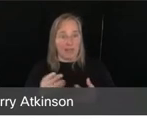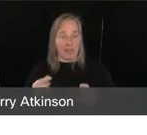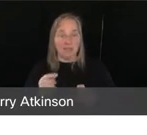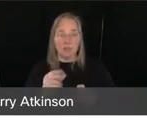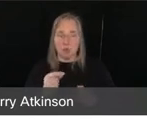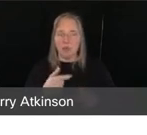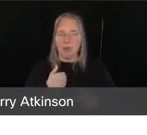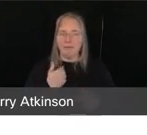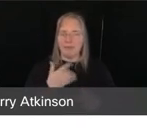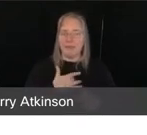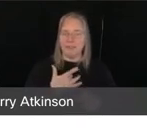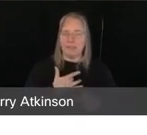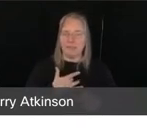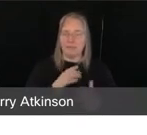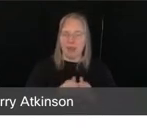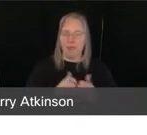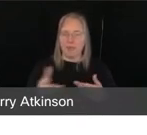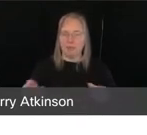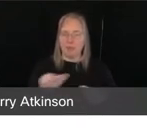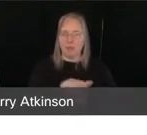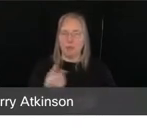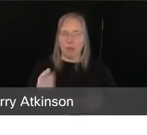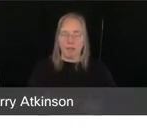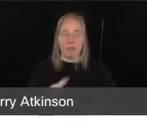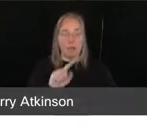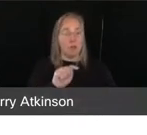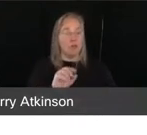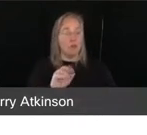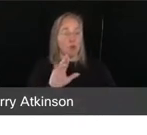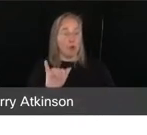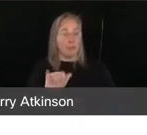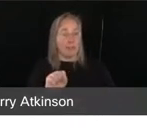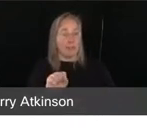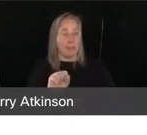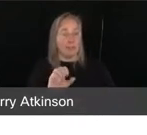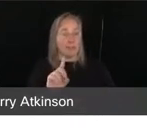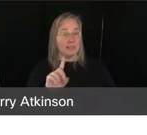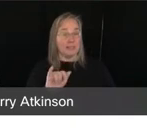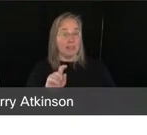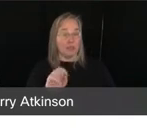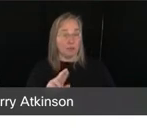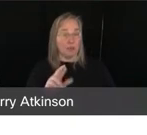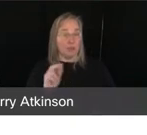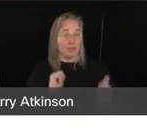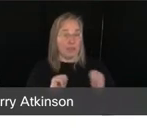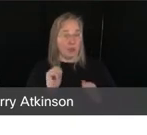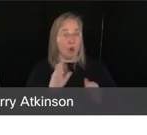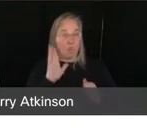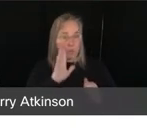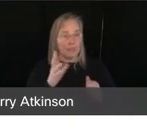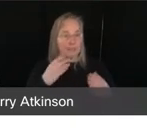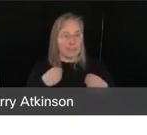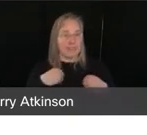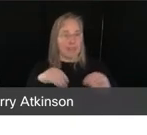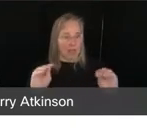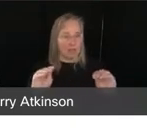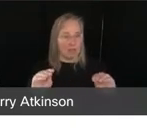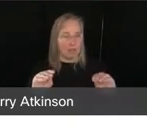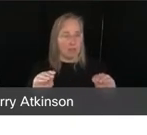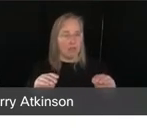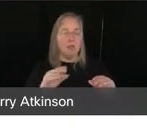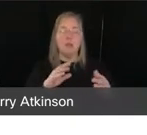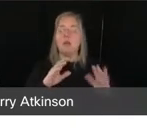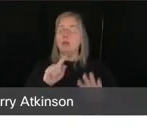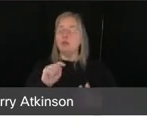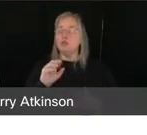will transpire, Toby's Dinner Theater is going to sell their land, their property, or the Toby's General Partnership,